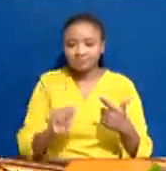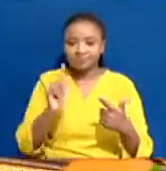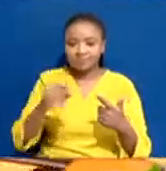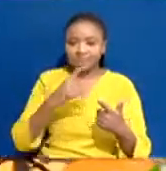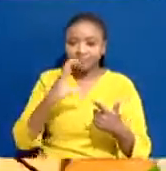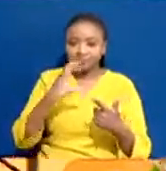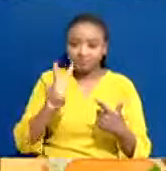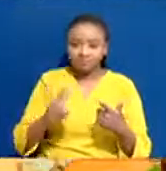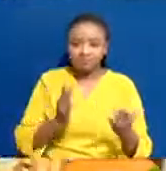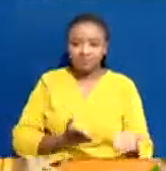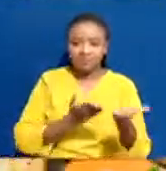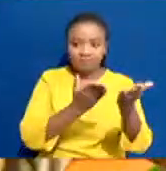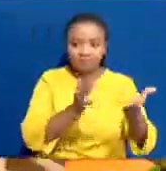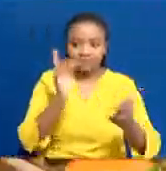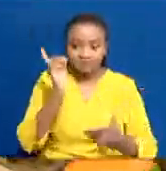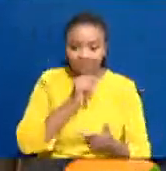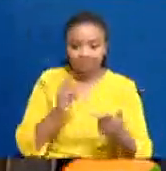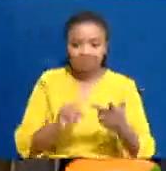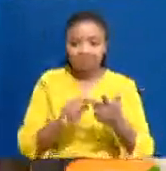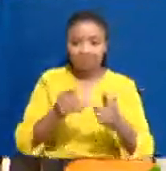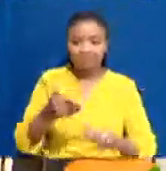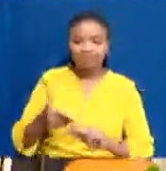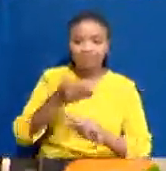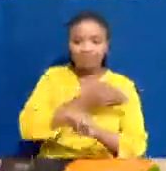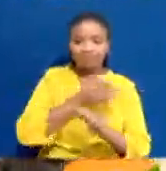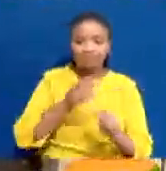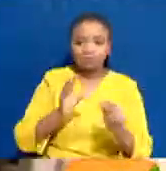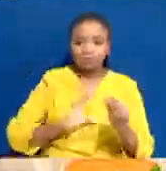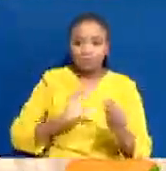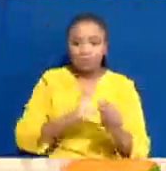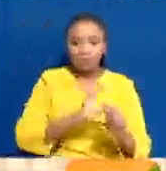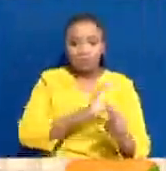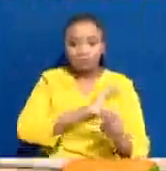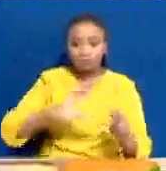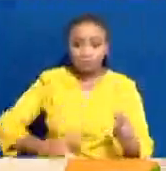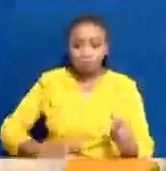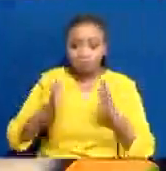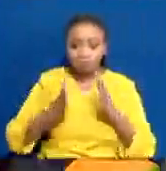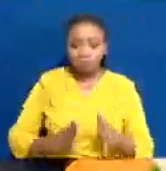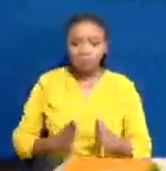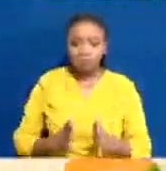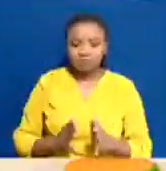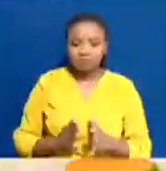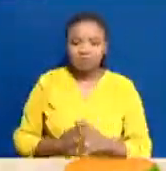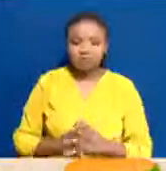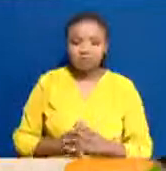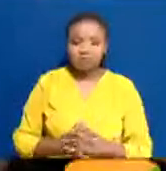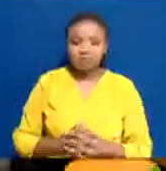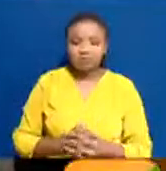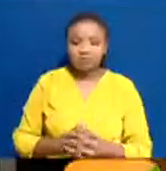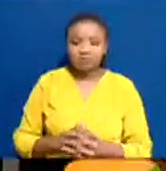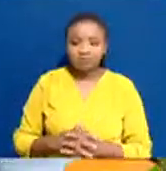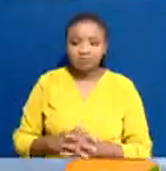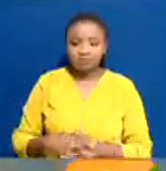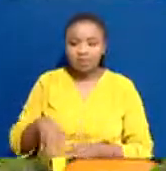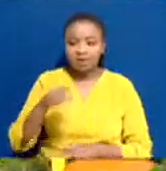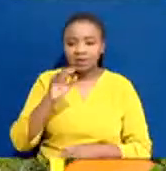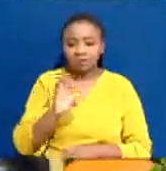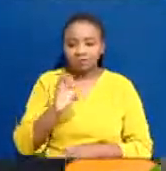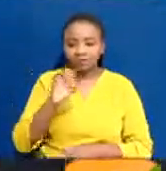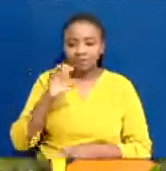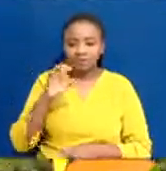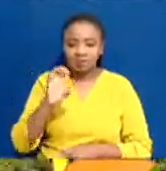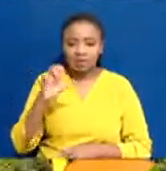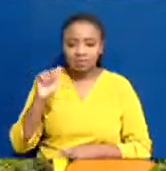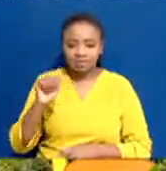the select panel. Former commissioner of the now-defunct Electoral Commission of Kenya, Thomas Letangule, and David Ruto from the Ethics